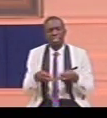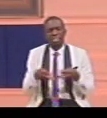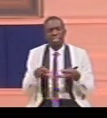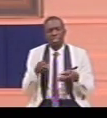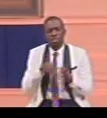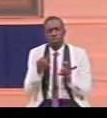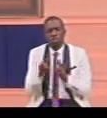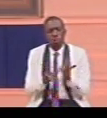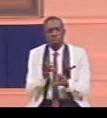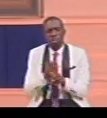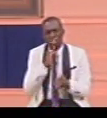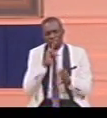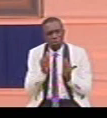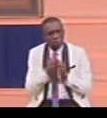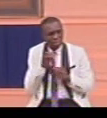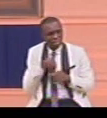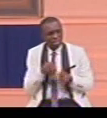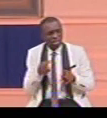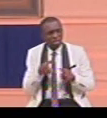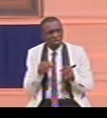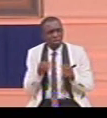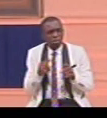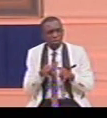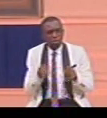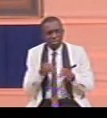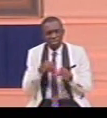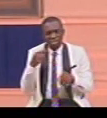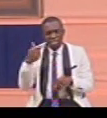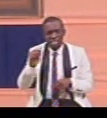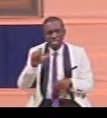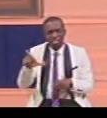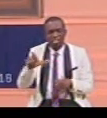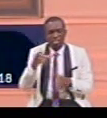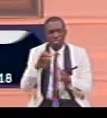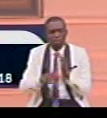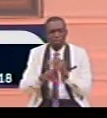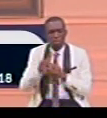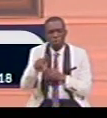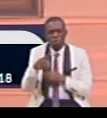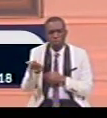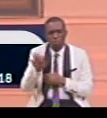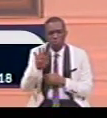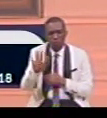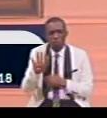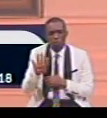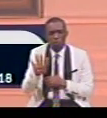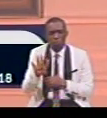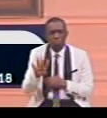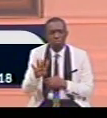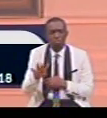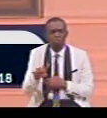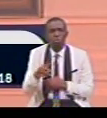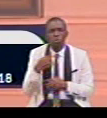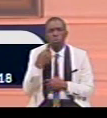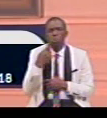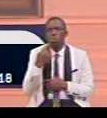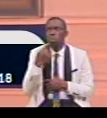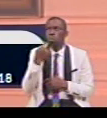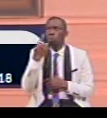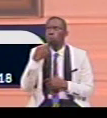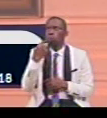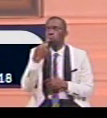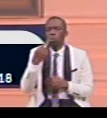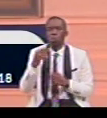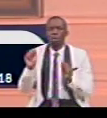Galatians chapter 1 in Galatians chapter 1 a meeting from verse 4 Galatians chapter 1 verse 4 who gave